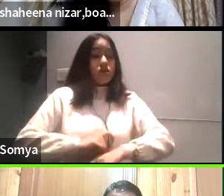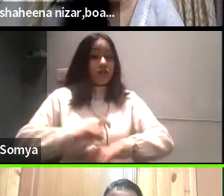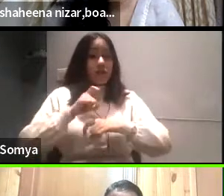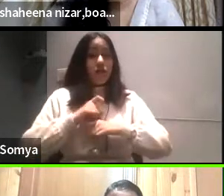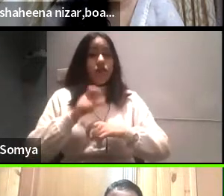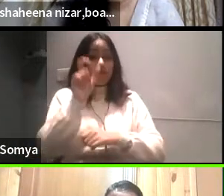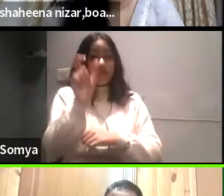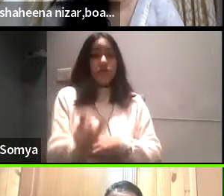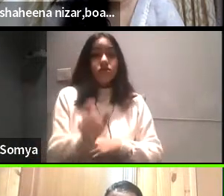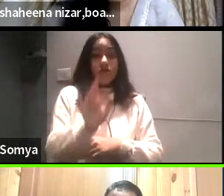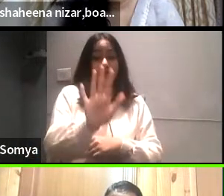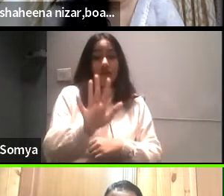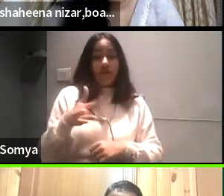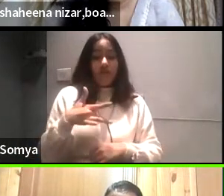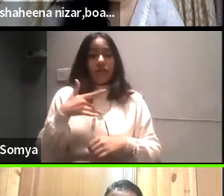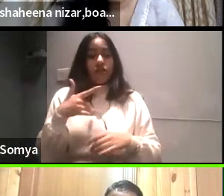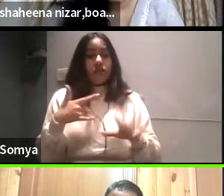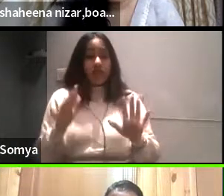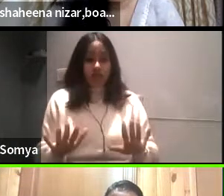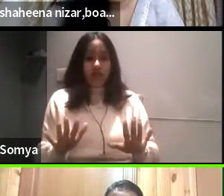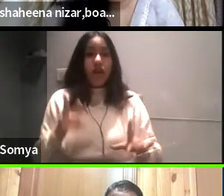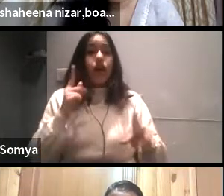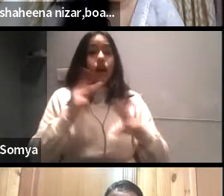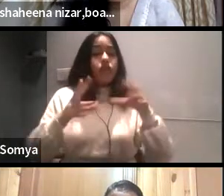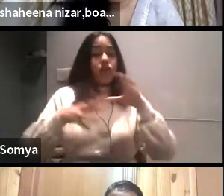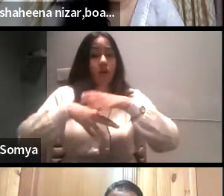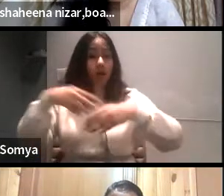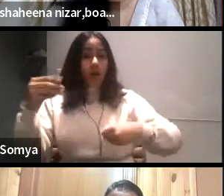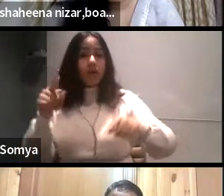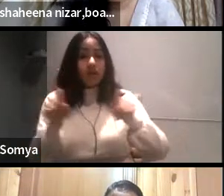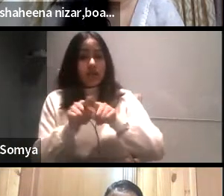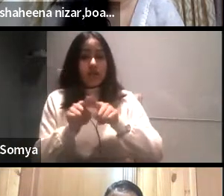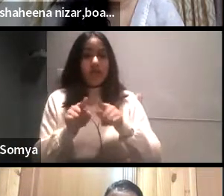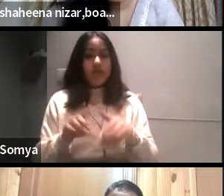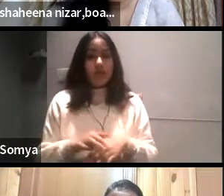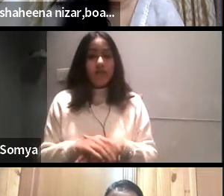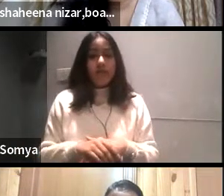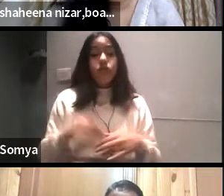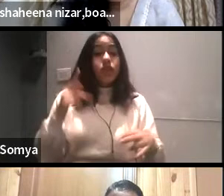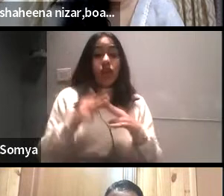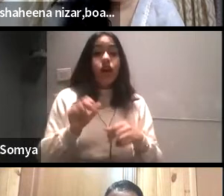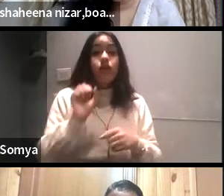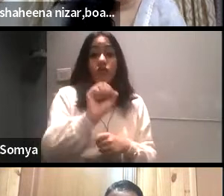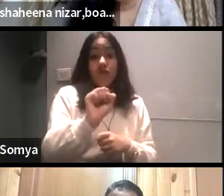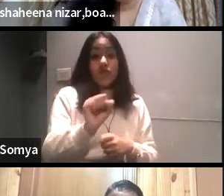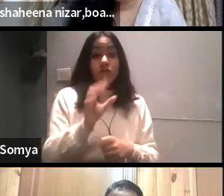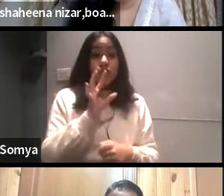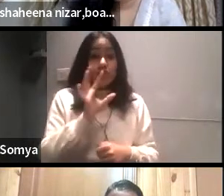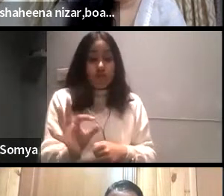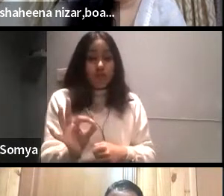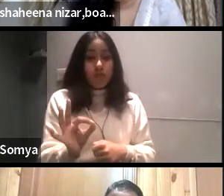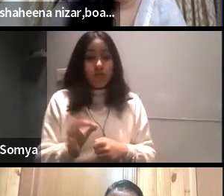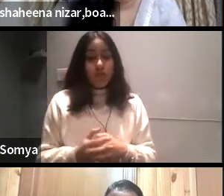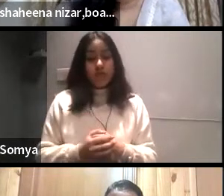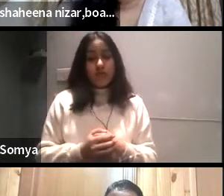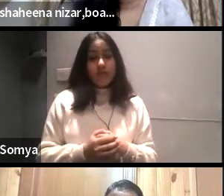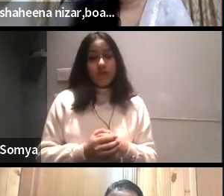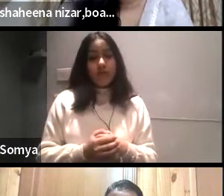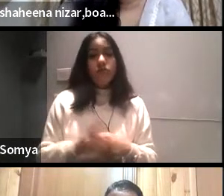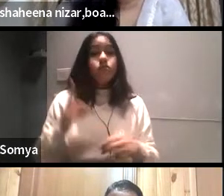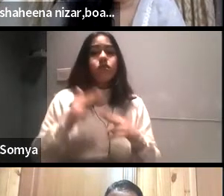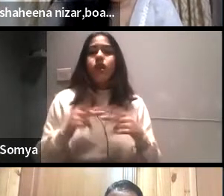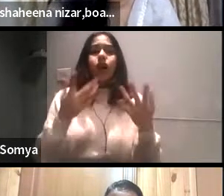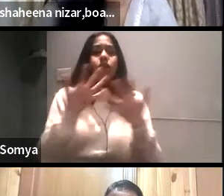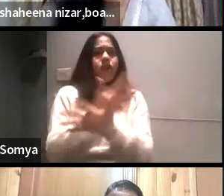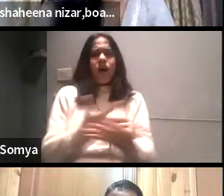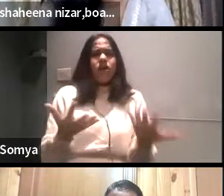Yeah. I don't think I'll say before very quickly about polio people is that they're very, very resilient. I don't know if that's something